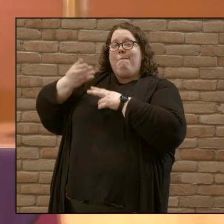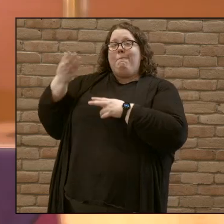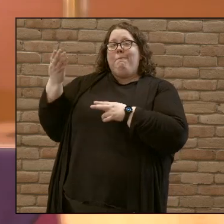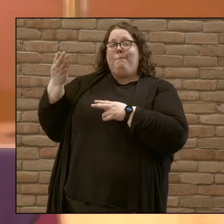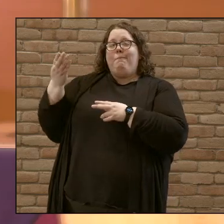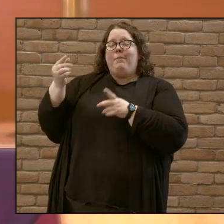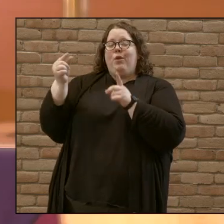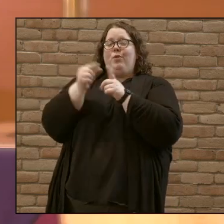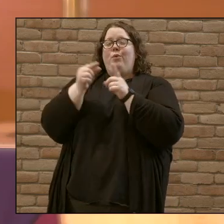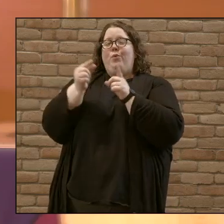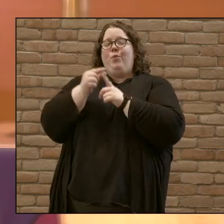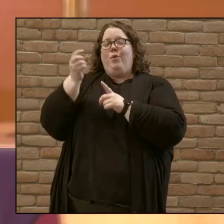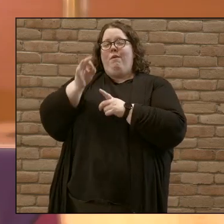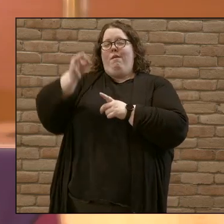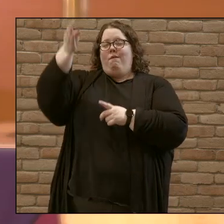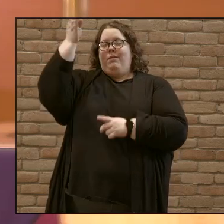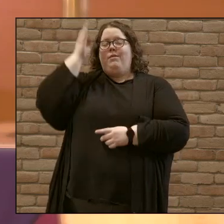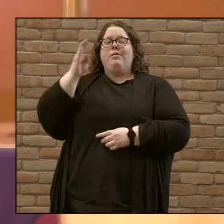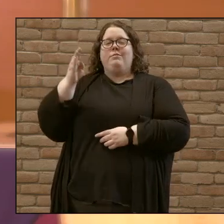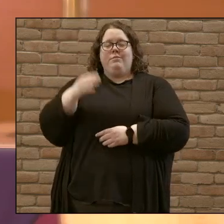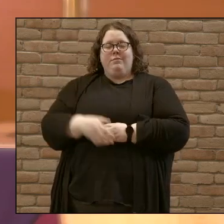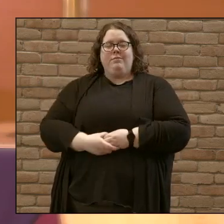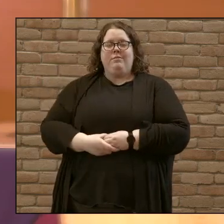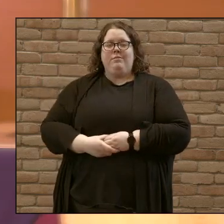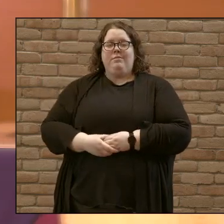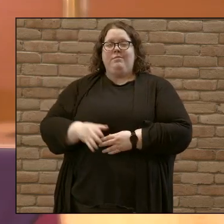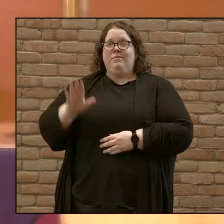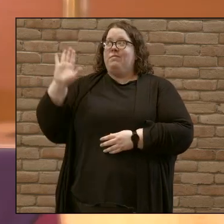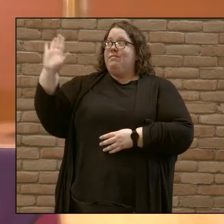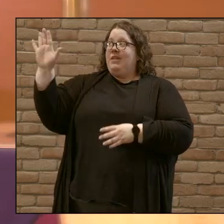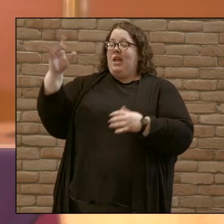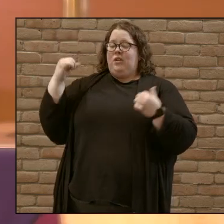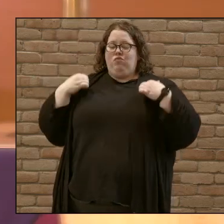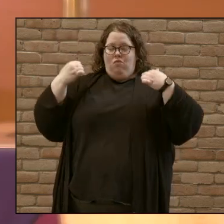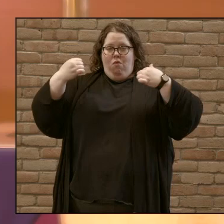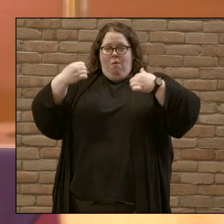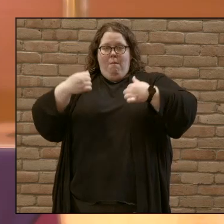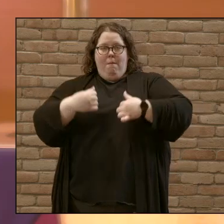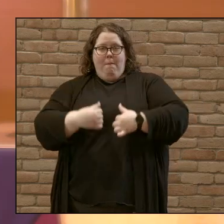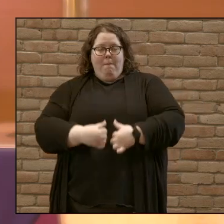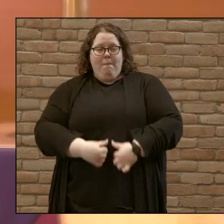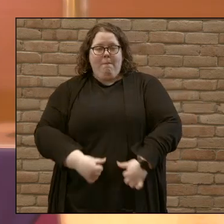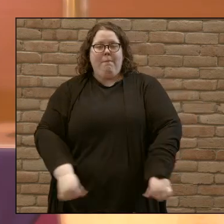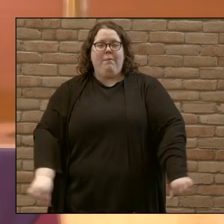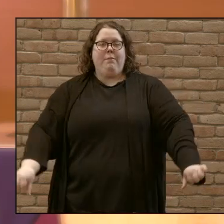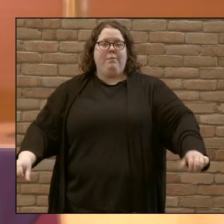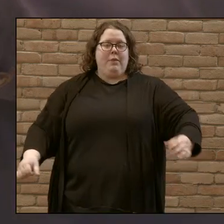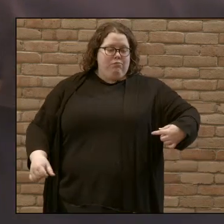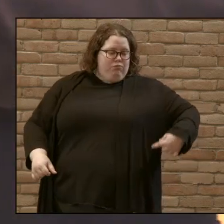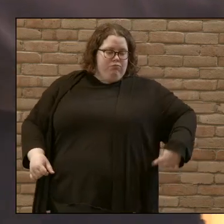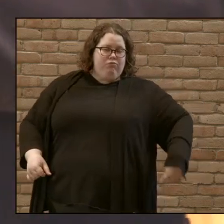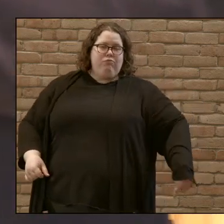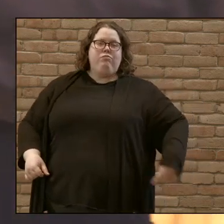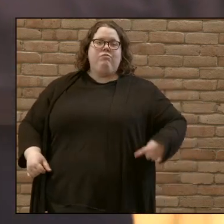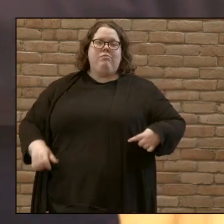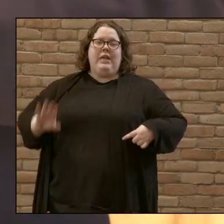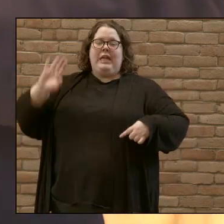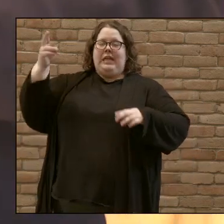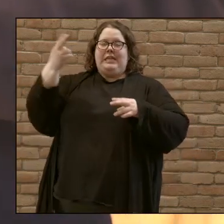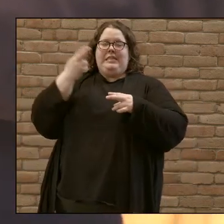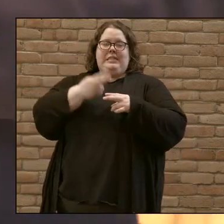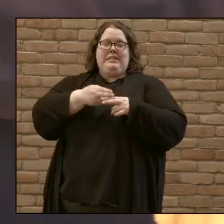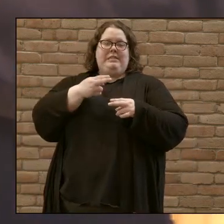the Word of God. And on his robe and on his thigh, he has his